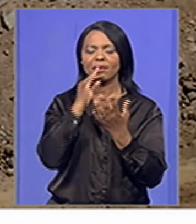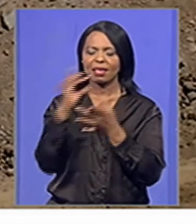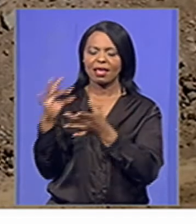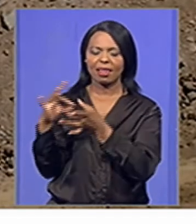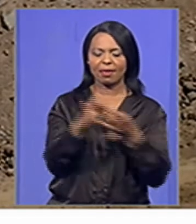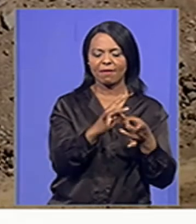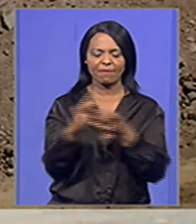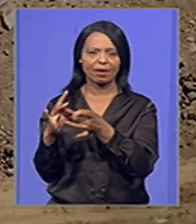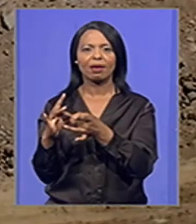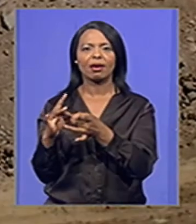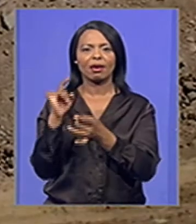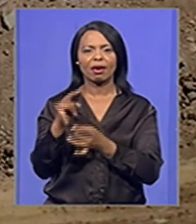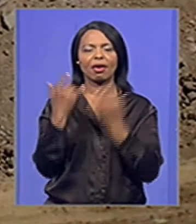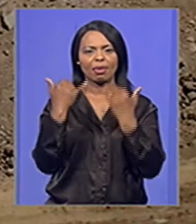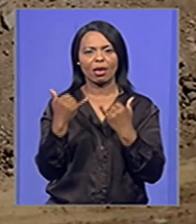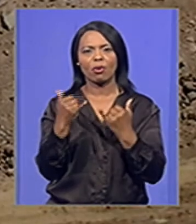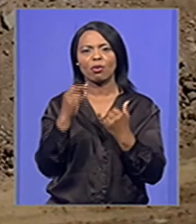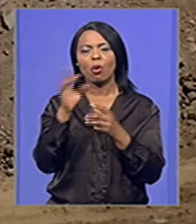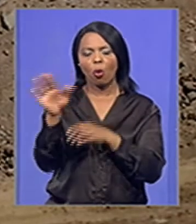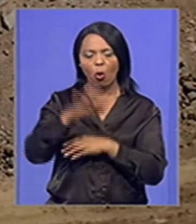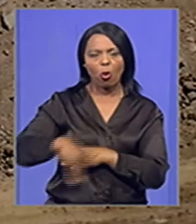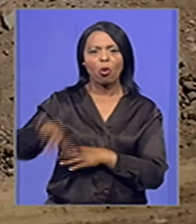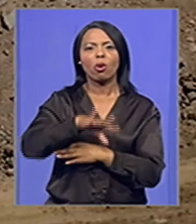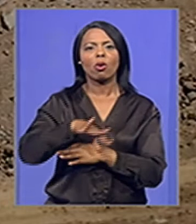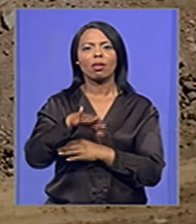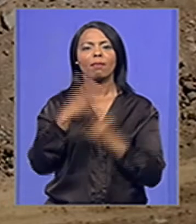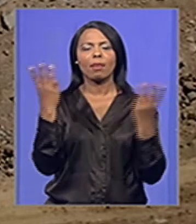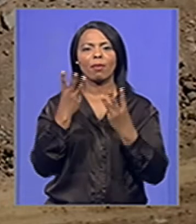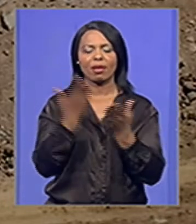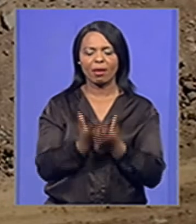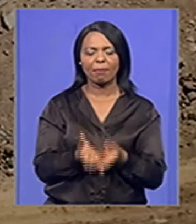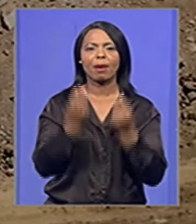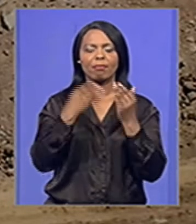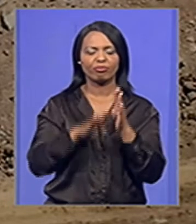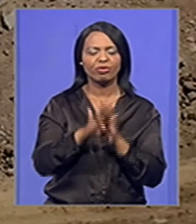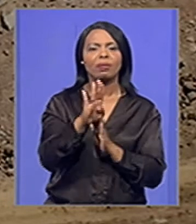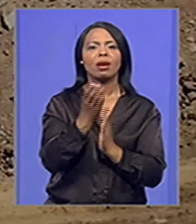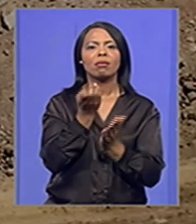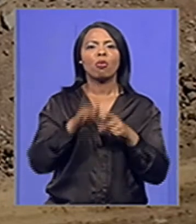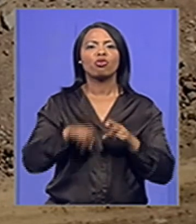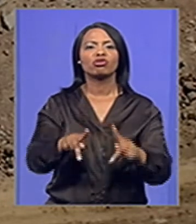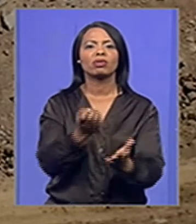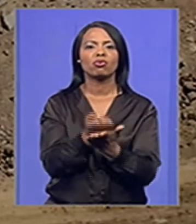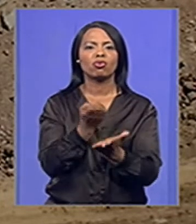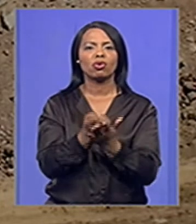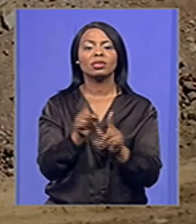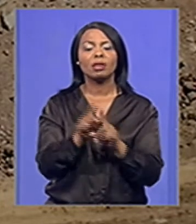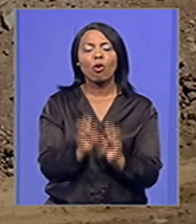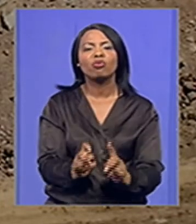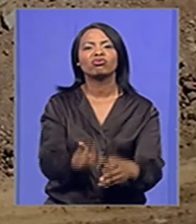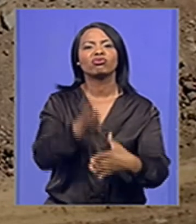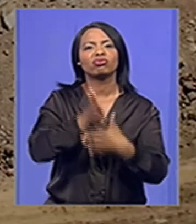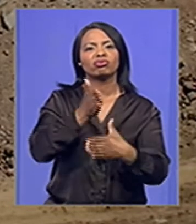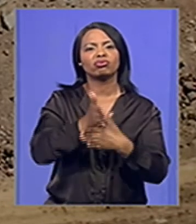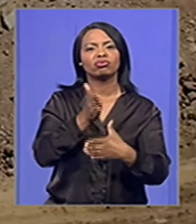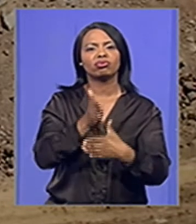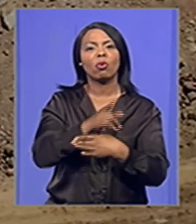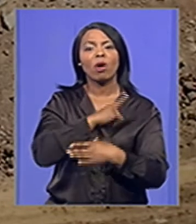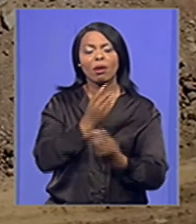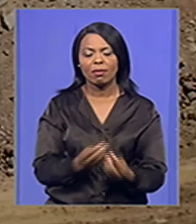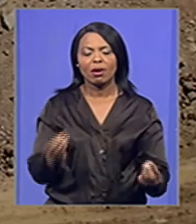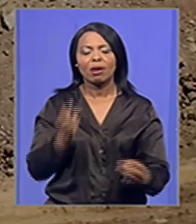ka ikonomi ya rona ka kwano, mme di dire le di create mebereko ka kwano gore bana ba rona ba bereke ka gore ra itse mo